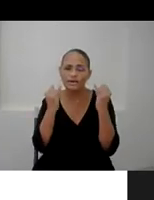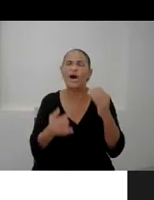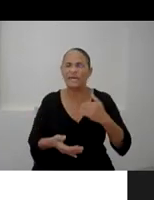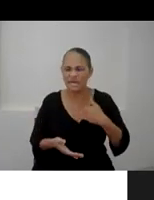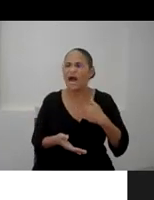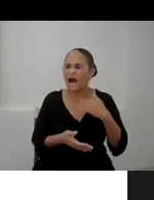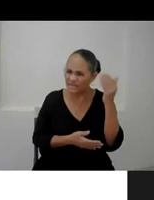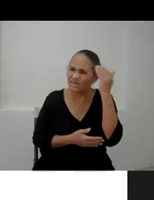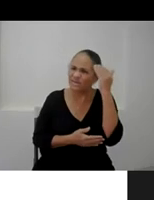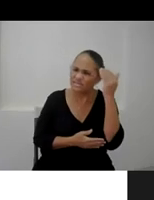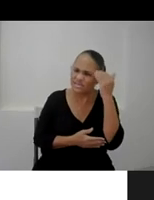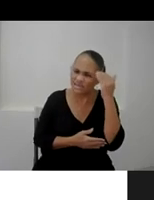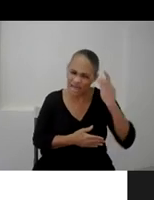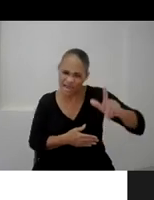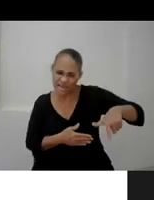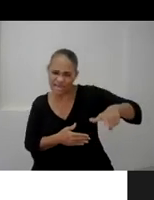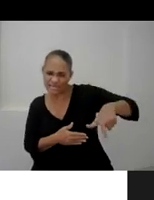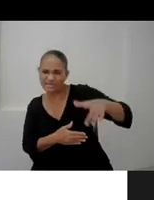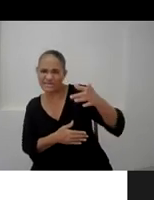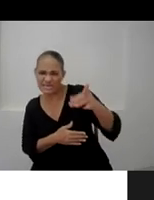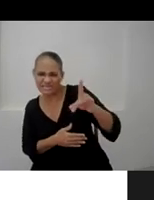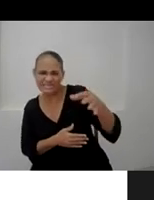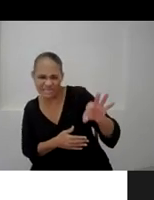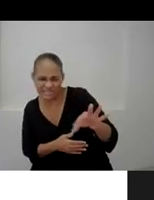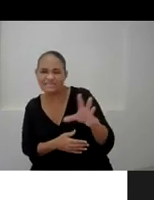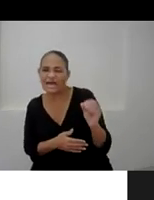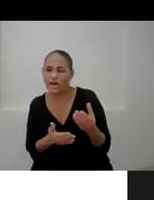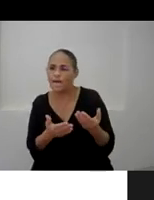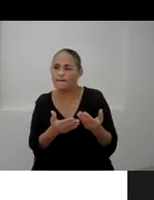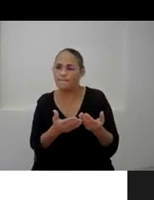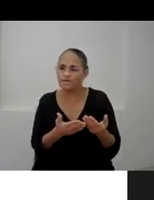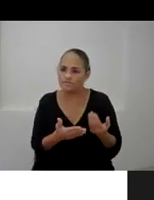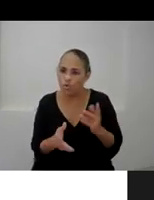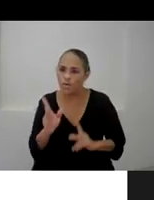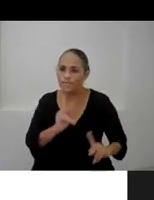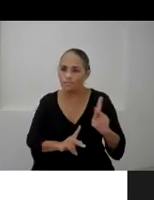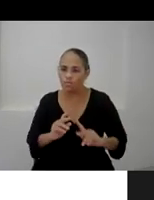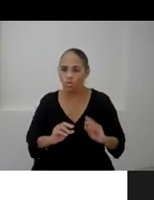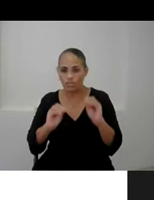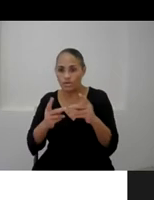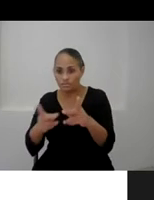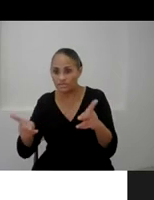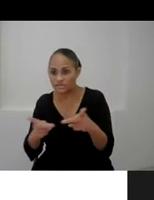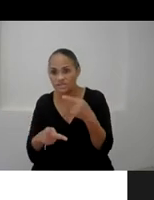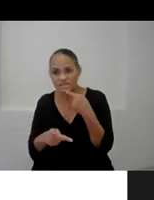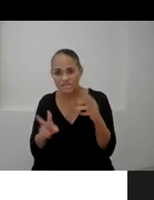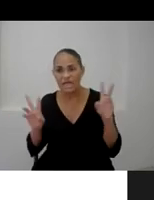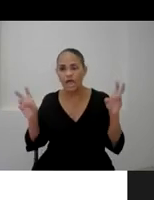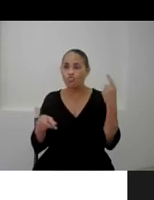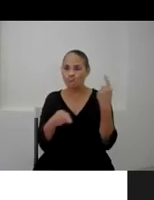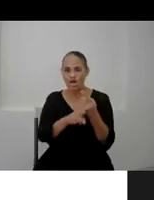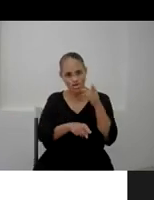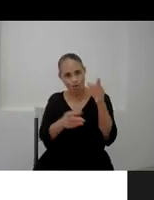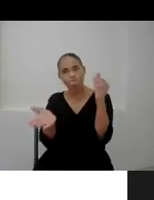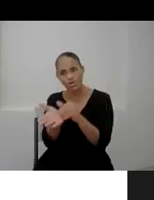late 80s, early 90s. And initially people were just put in the position of saying, right, you're the nurse on this